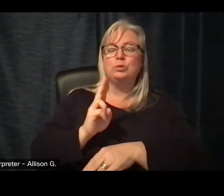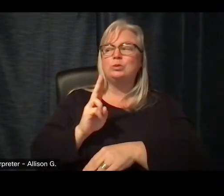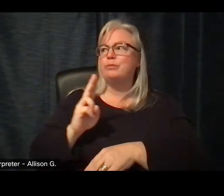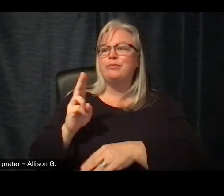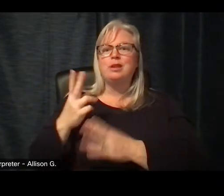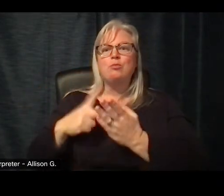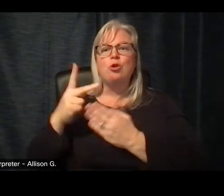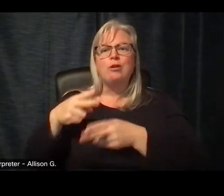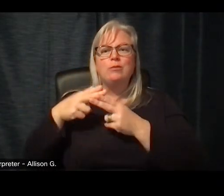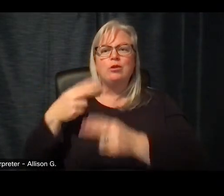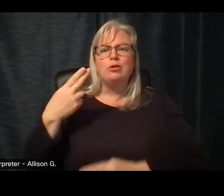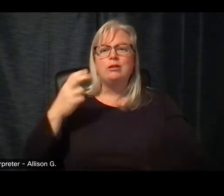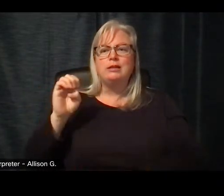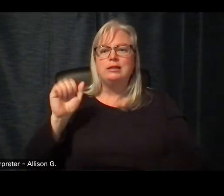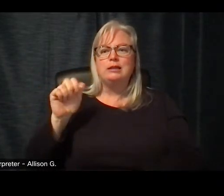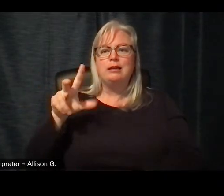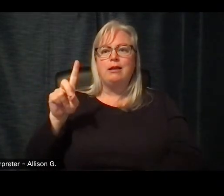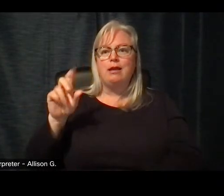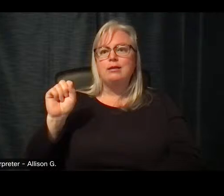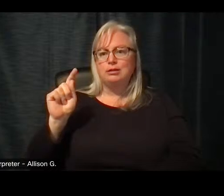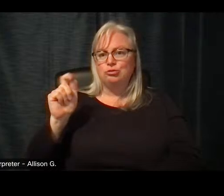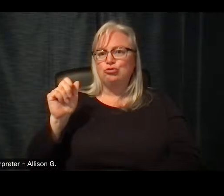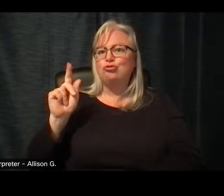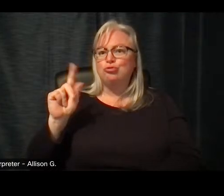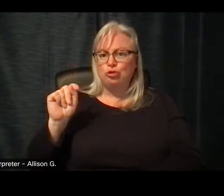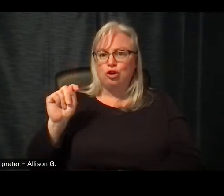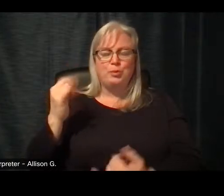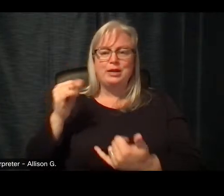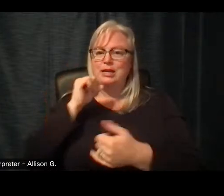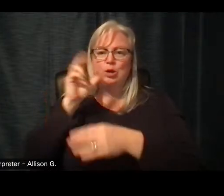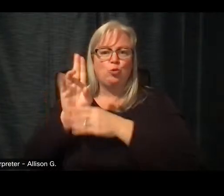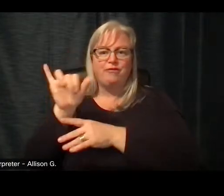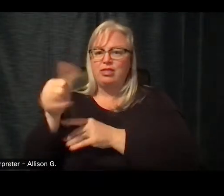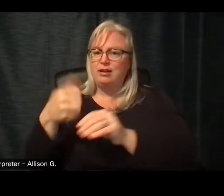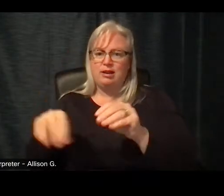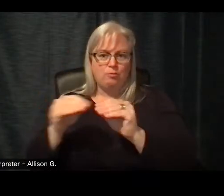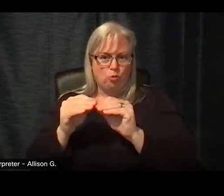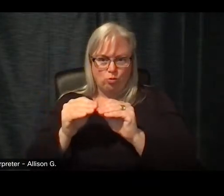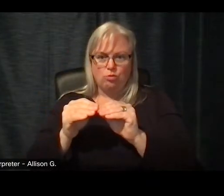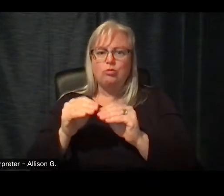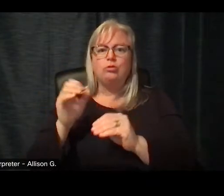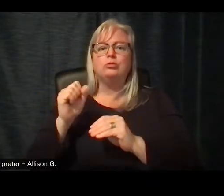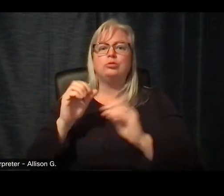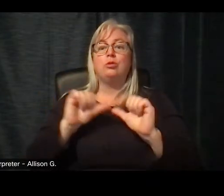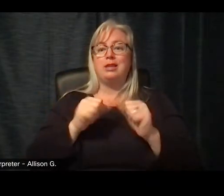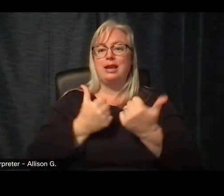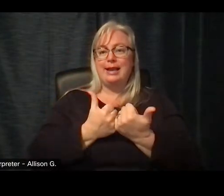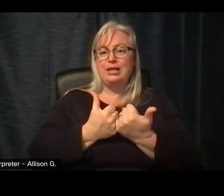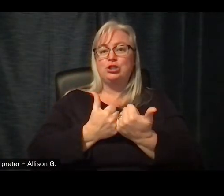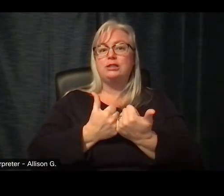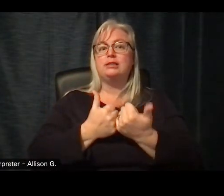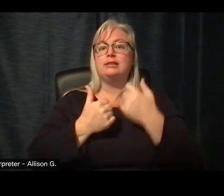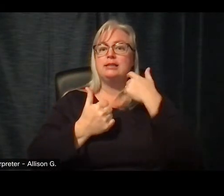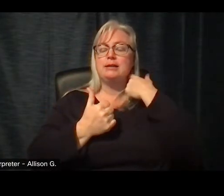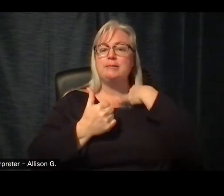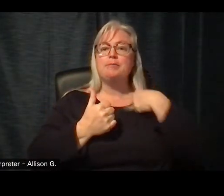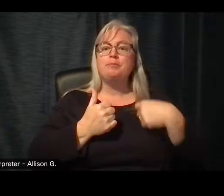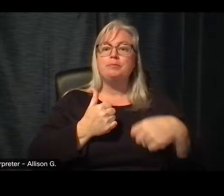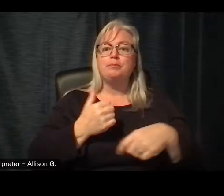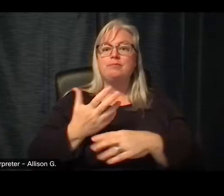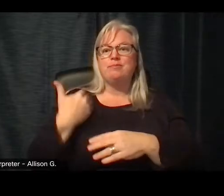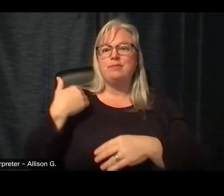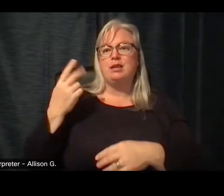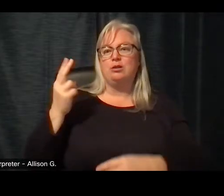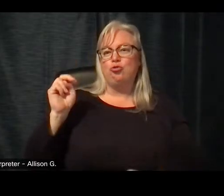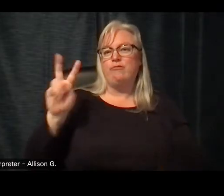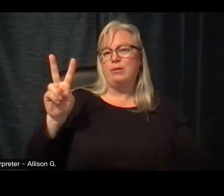Start program there briefly, but it's not currently being used for that. And so what the agency is coming forth with, they came in November,